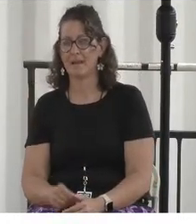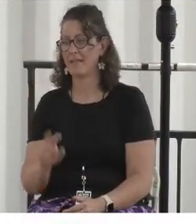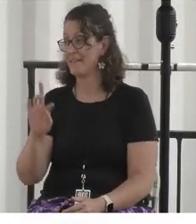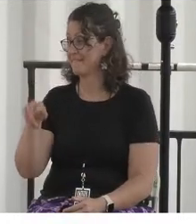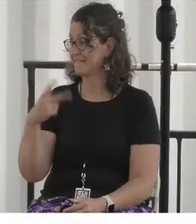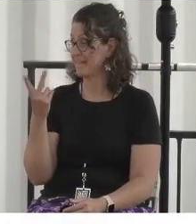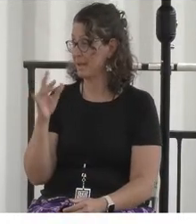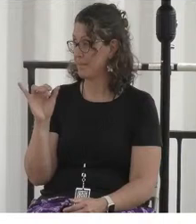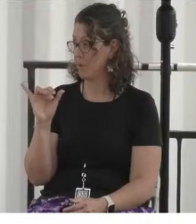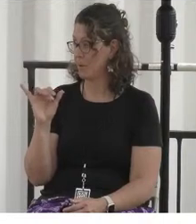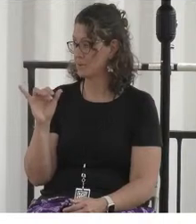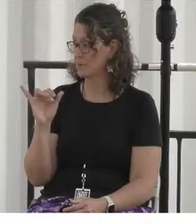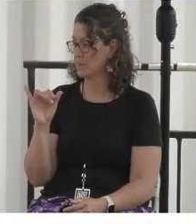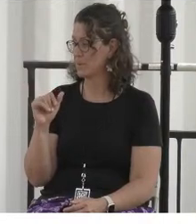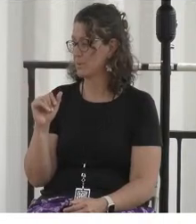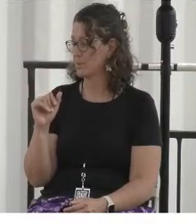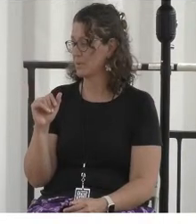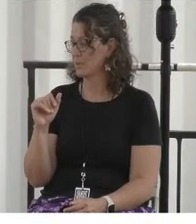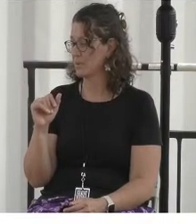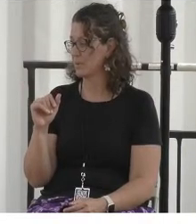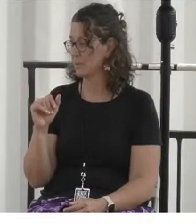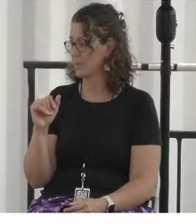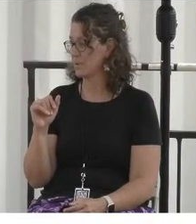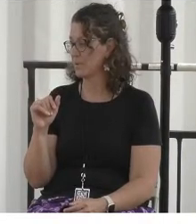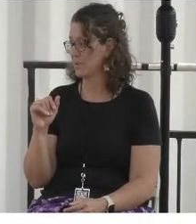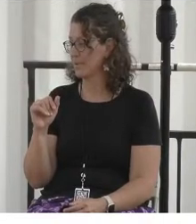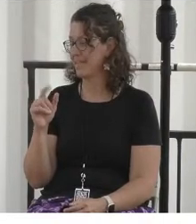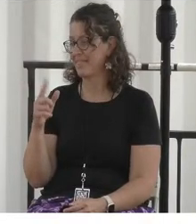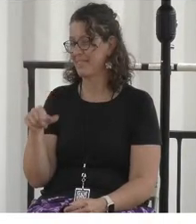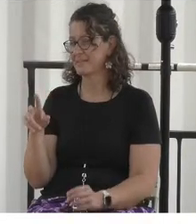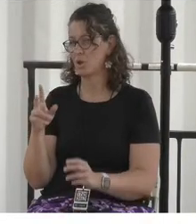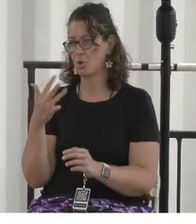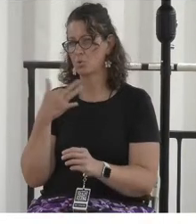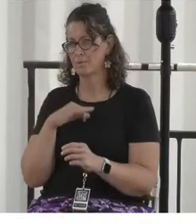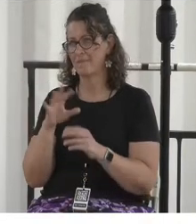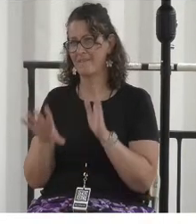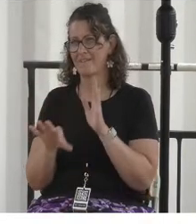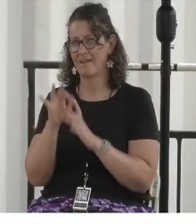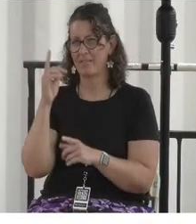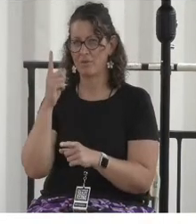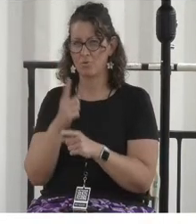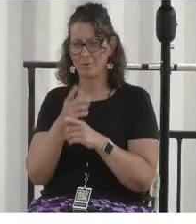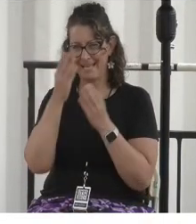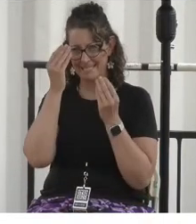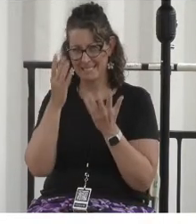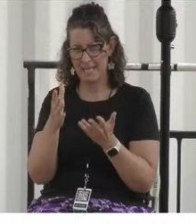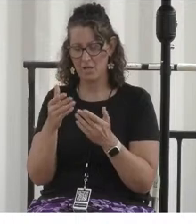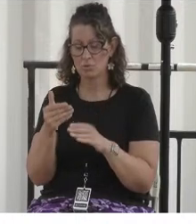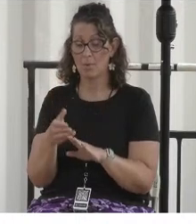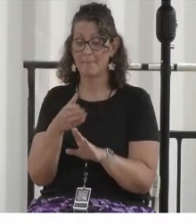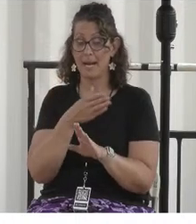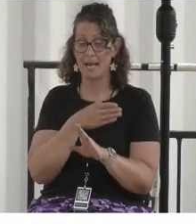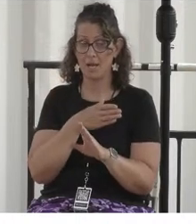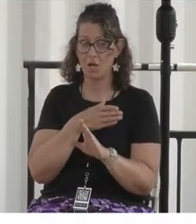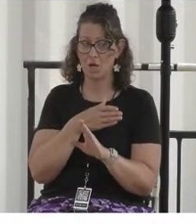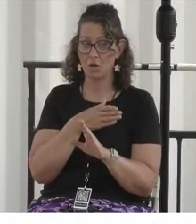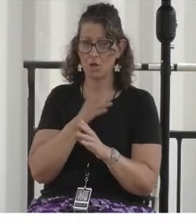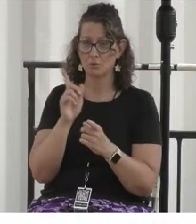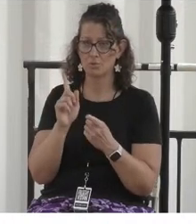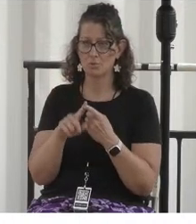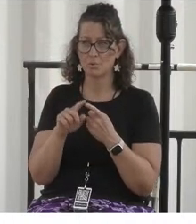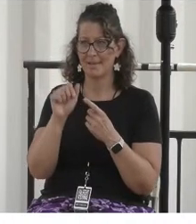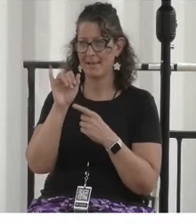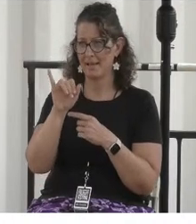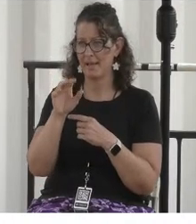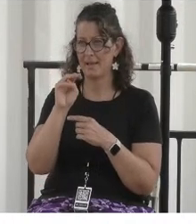this also is that these tools are also really useful for finding the right data. So prior to the